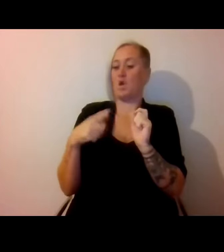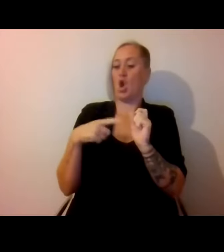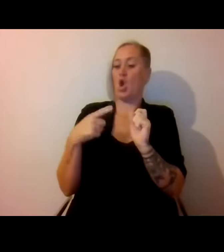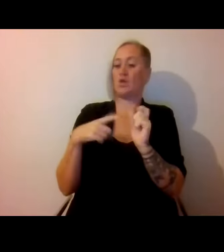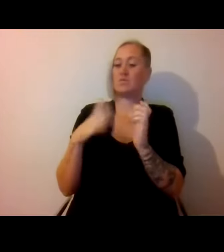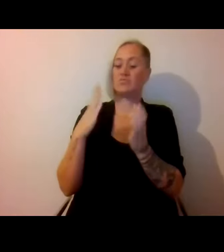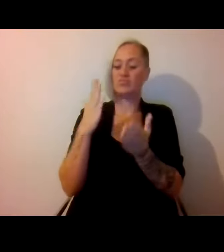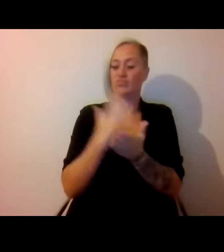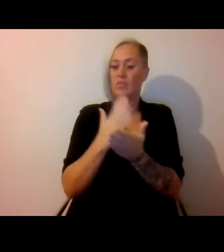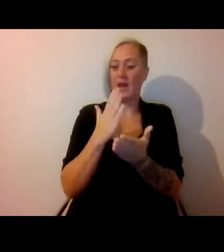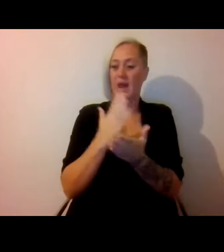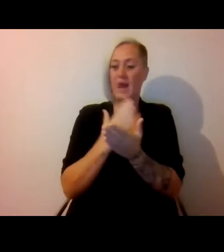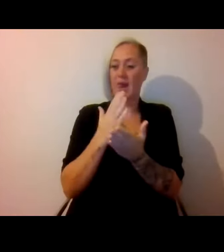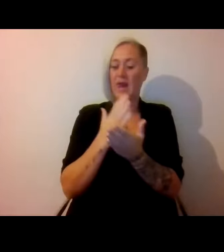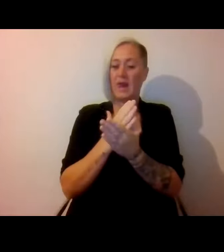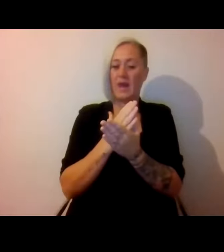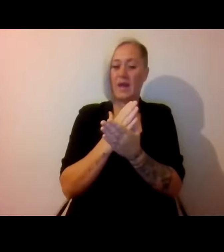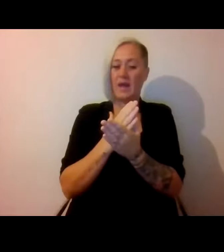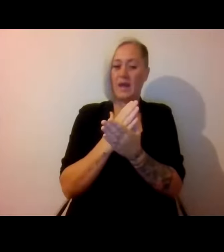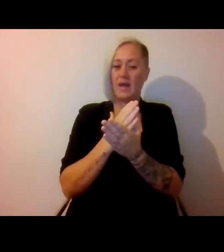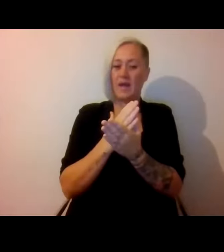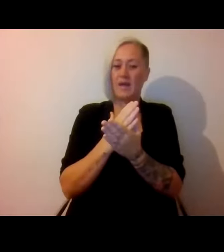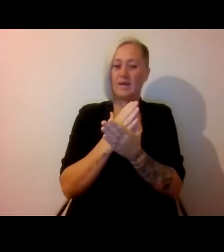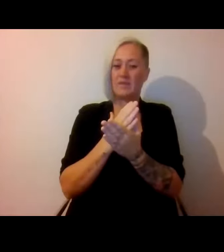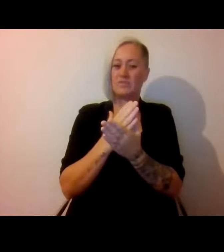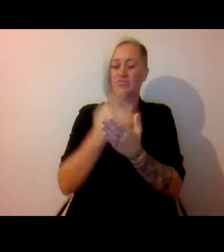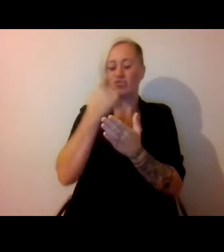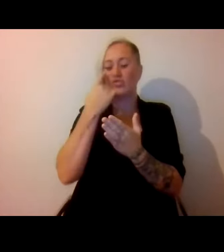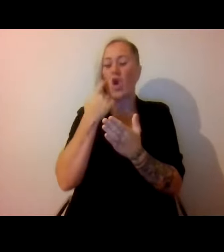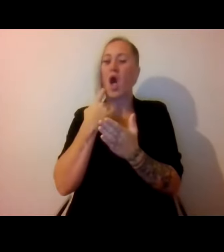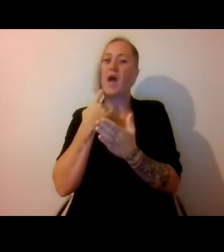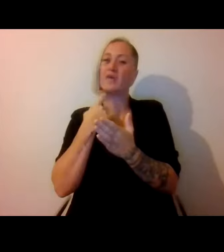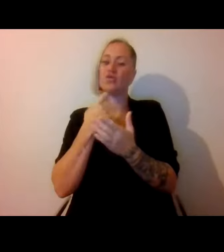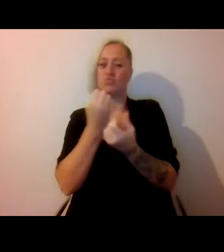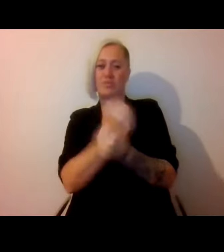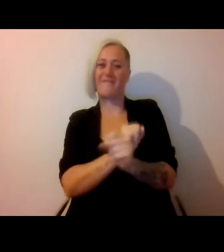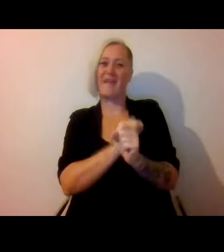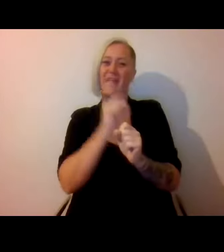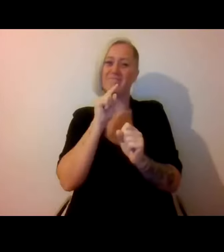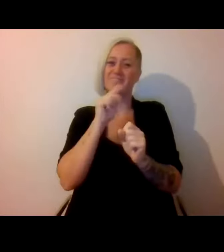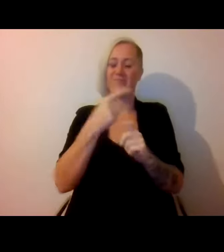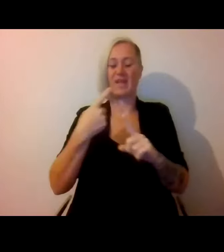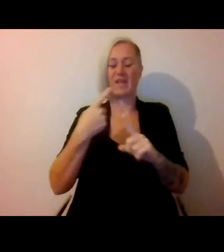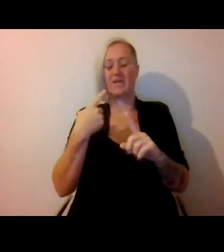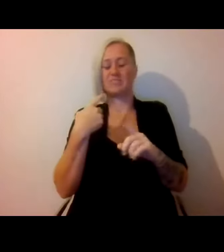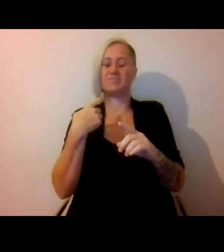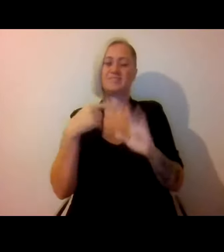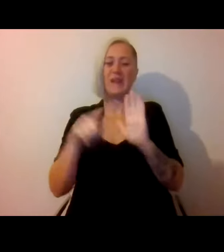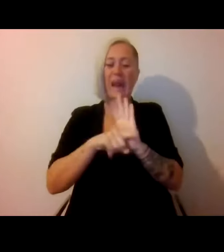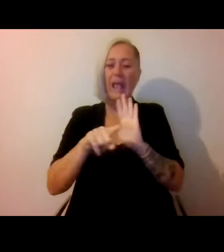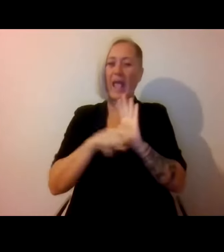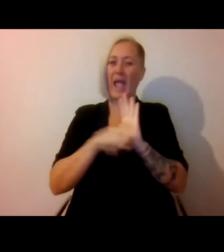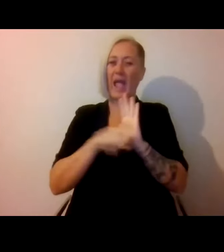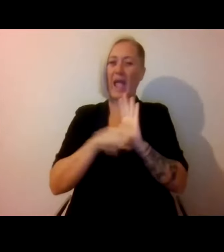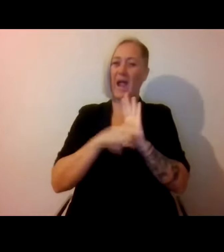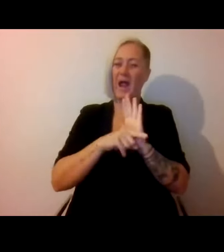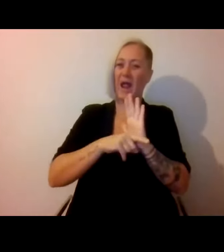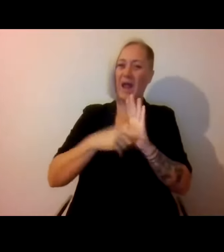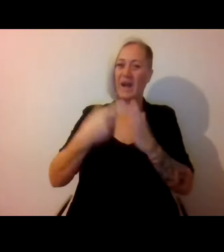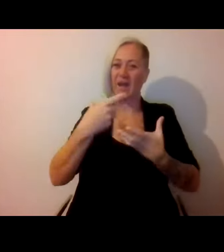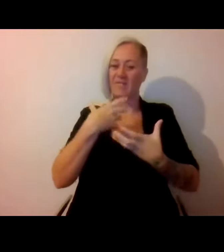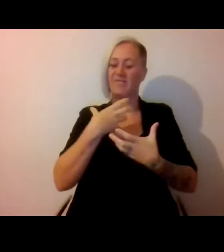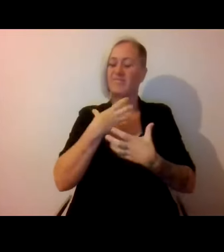them from internalizing this negative script, which can give rise to depression, anxiety, isolation, learned